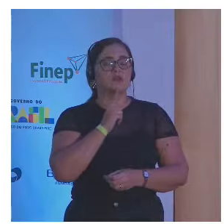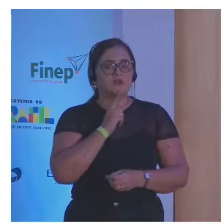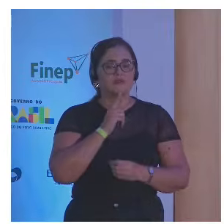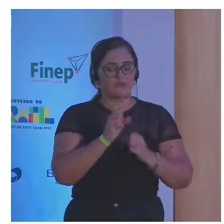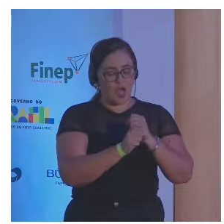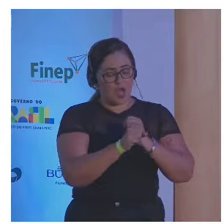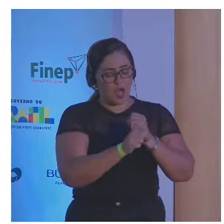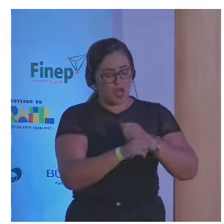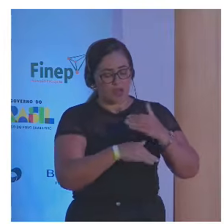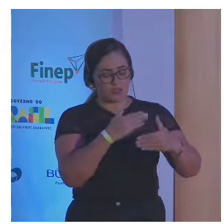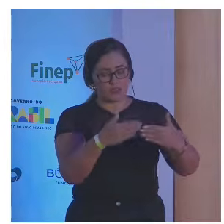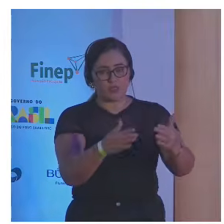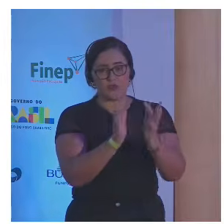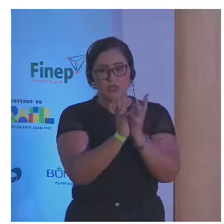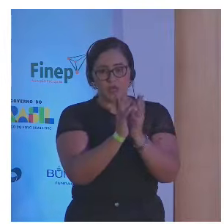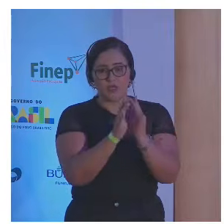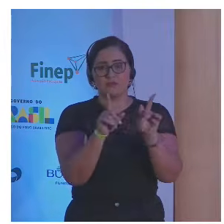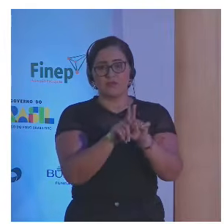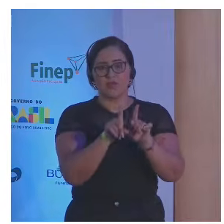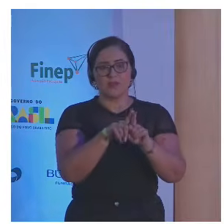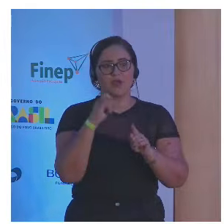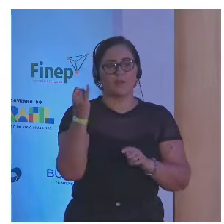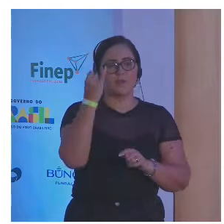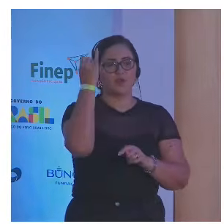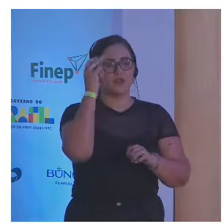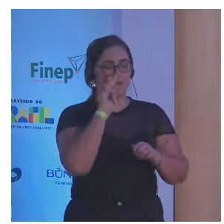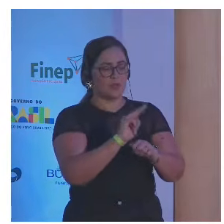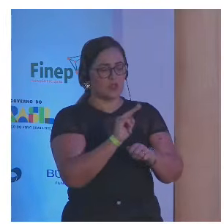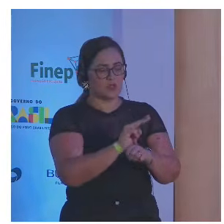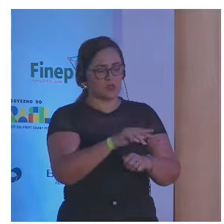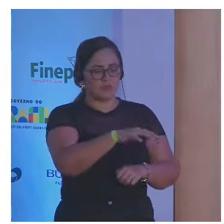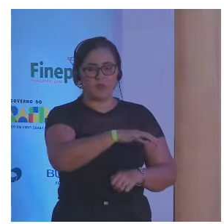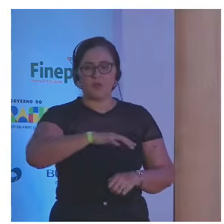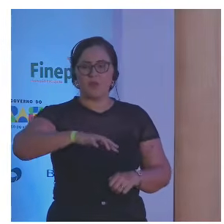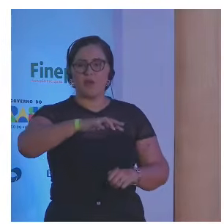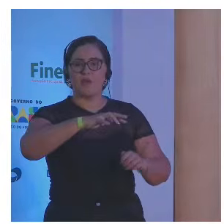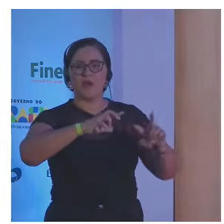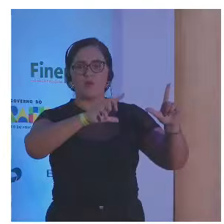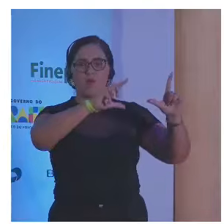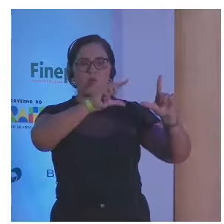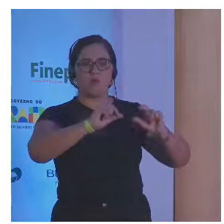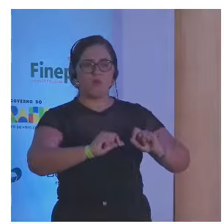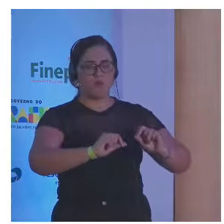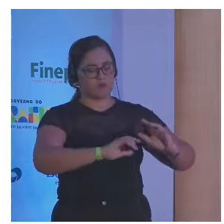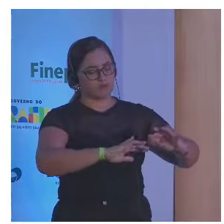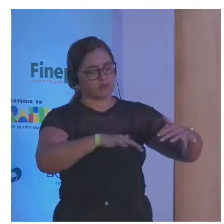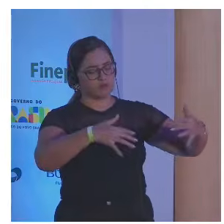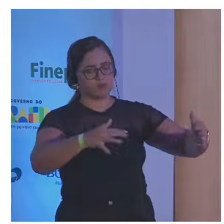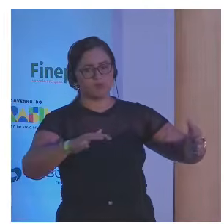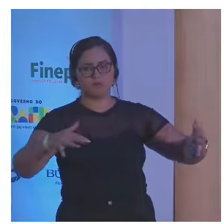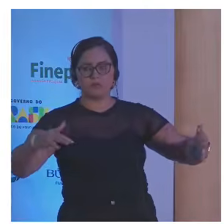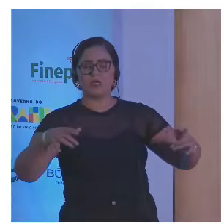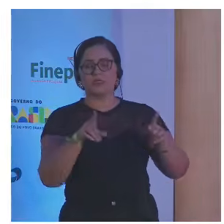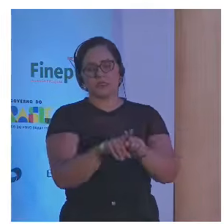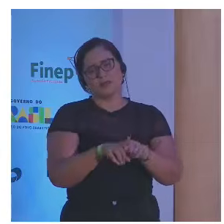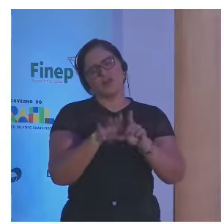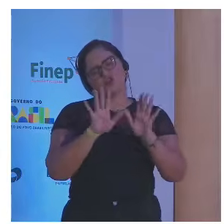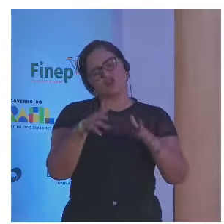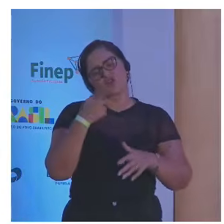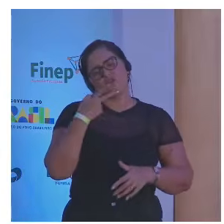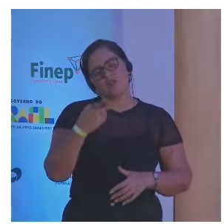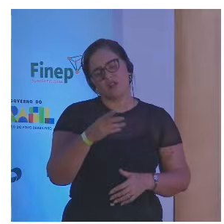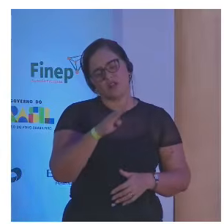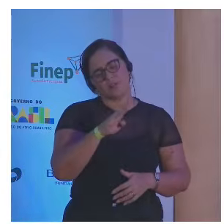also important for coastal protection by reducing the waves. And as we said already, the biodiversity is great.